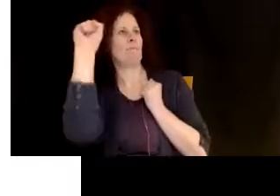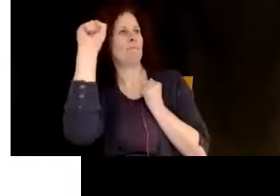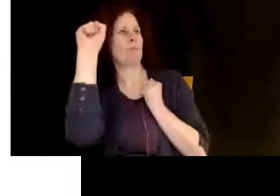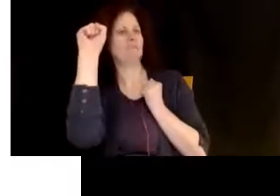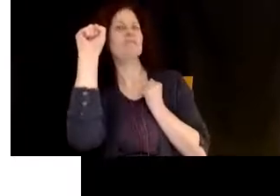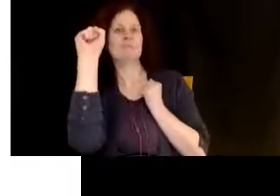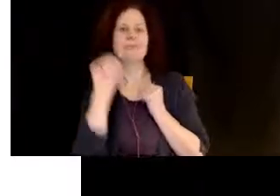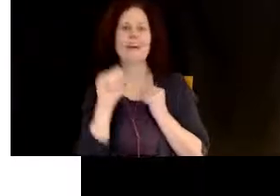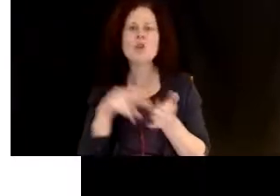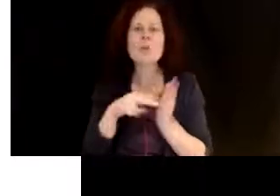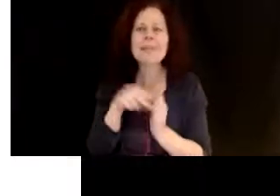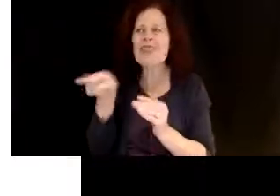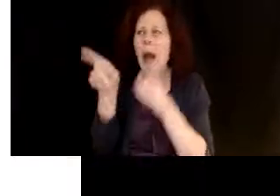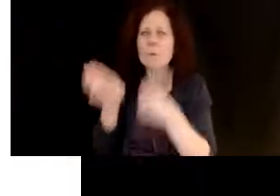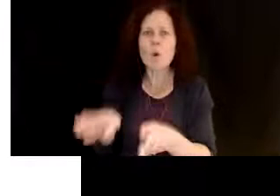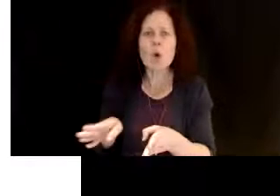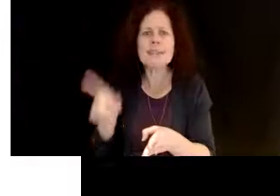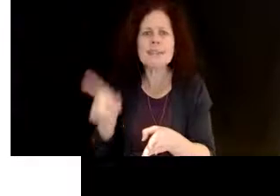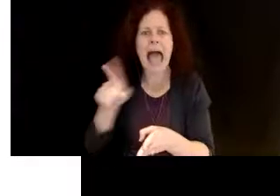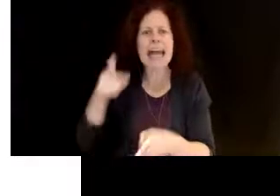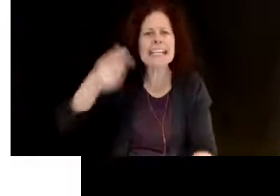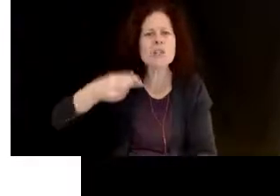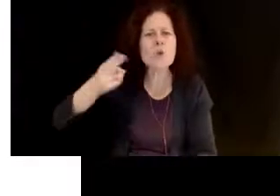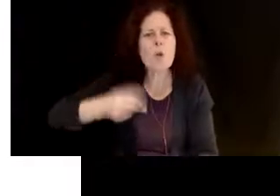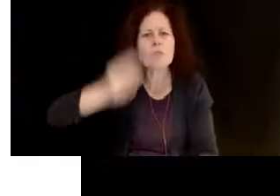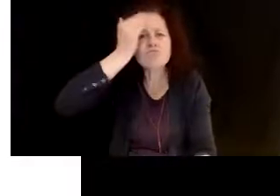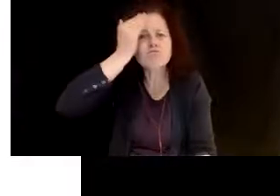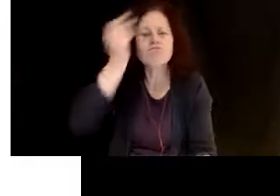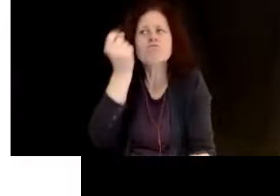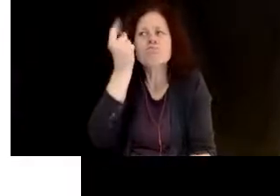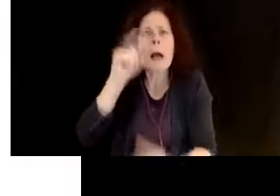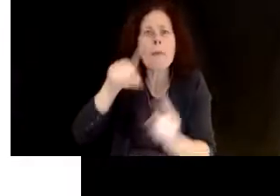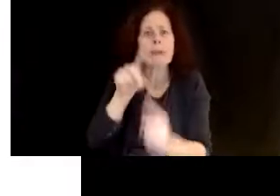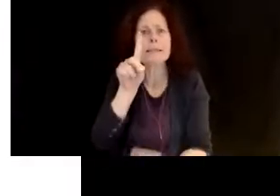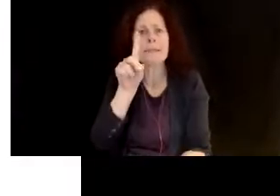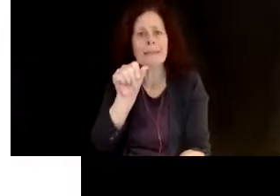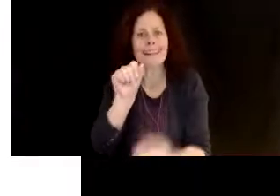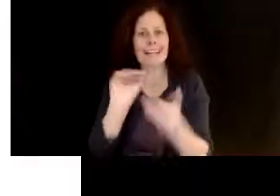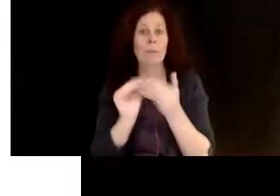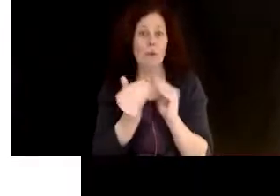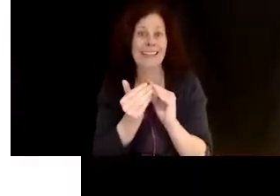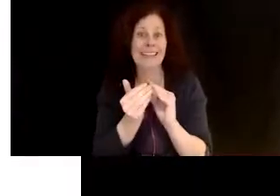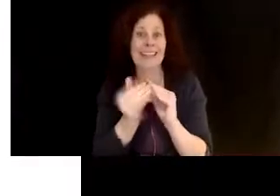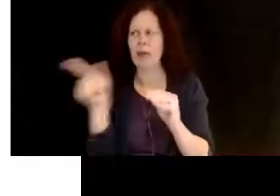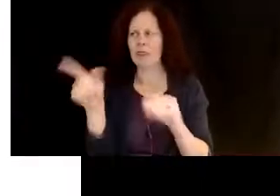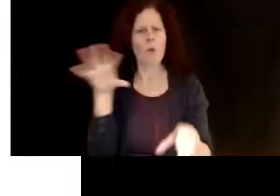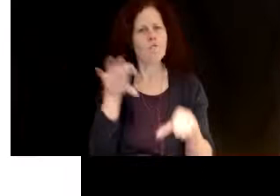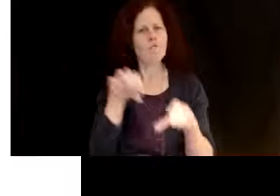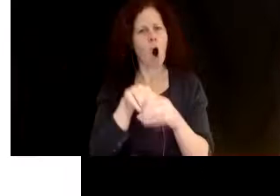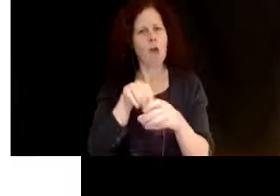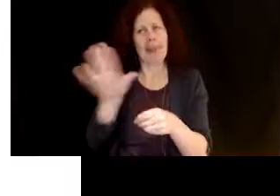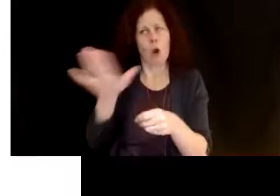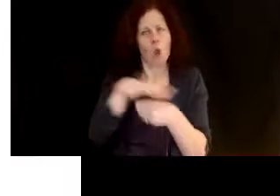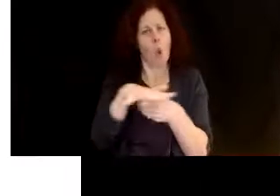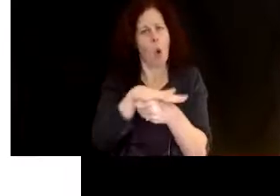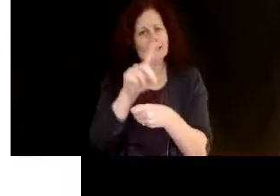and thorough understanding of the disability community. They were involved with the disability community locally, and through that were